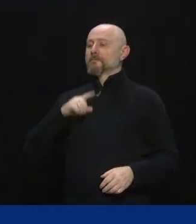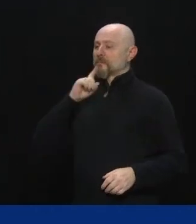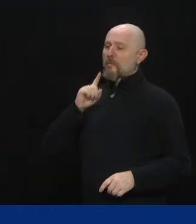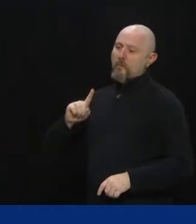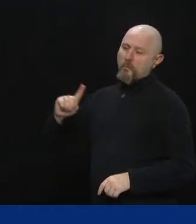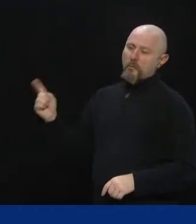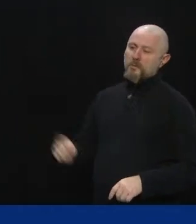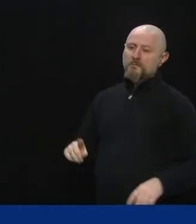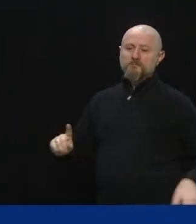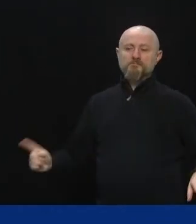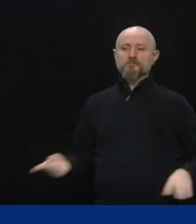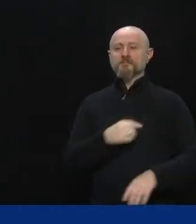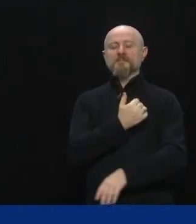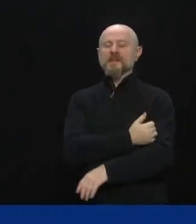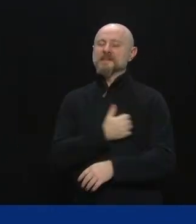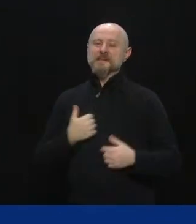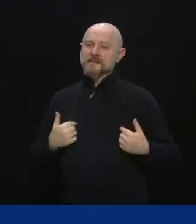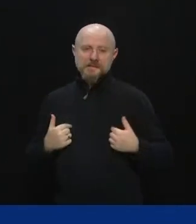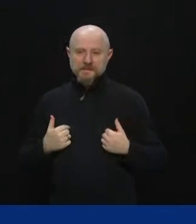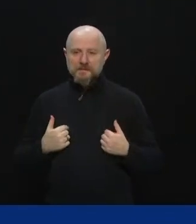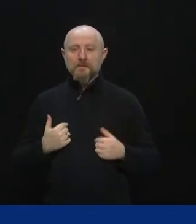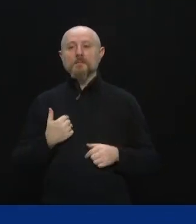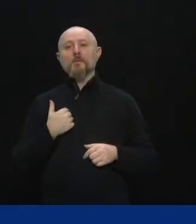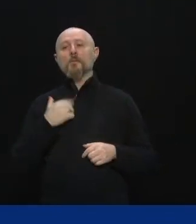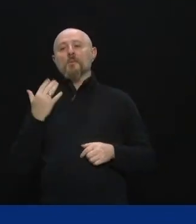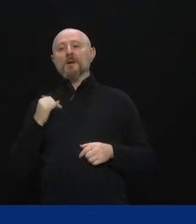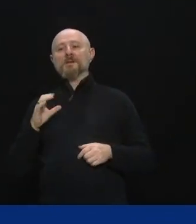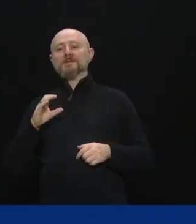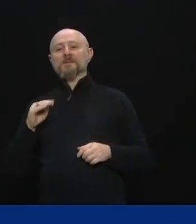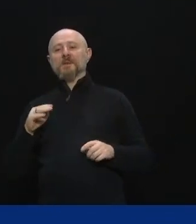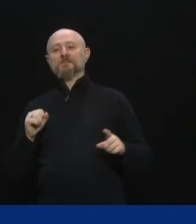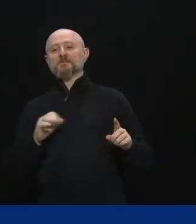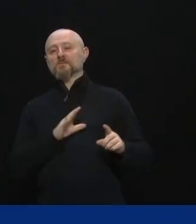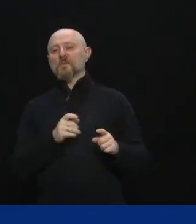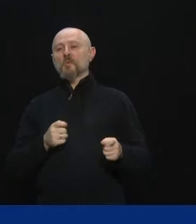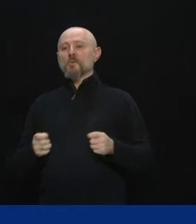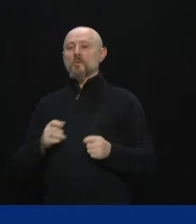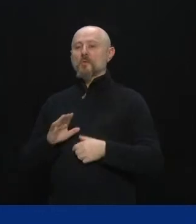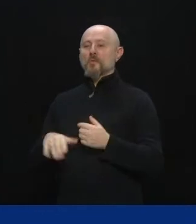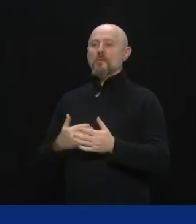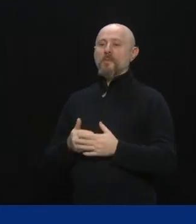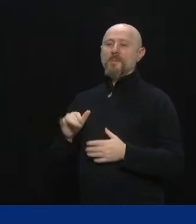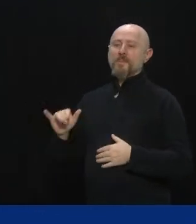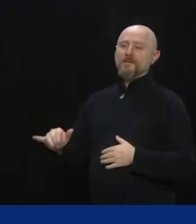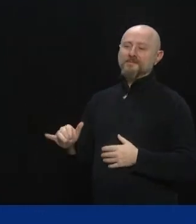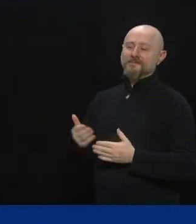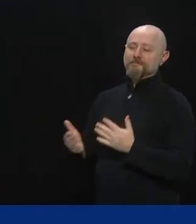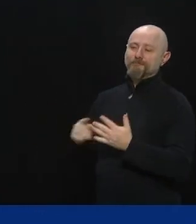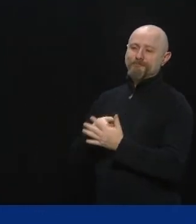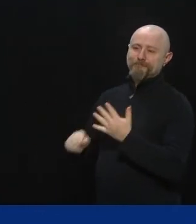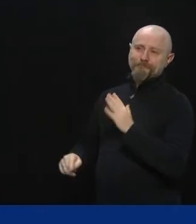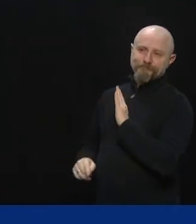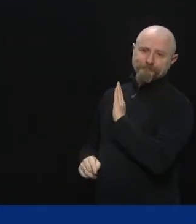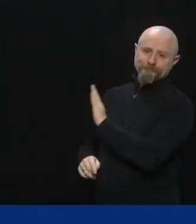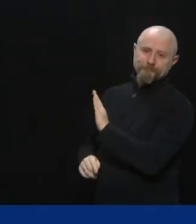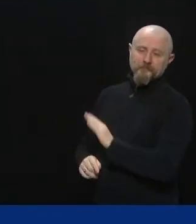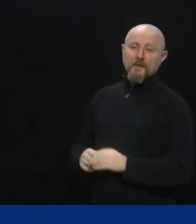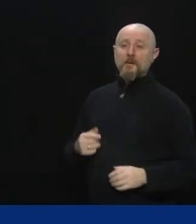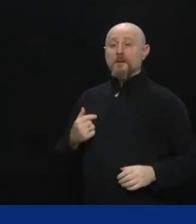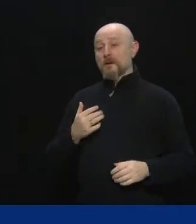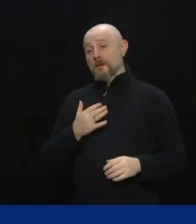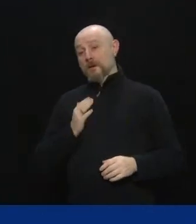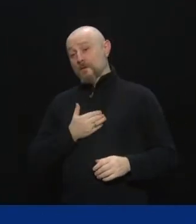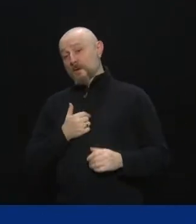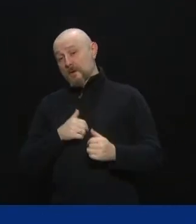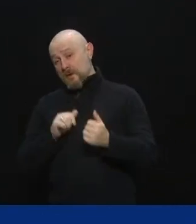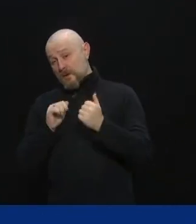that restriction because of the CMS laws which they enacted, the regulations they put in place. So here's what we're going to do. Ask